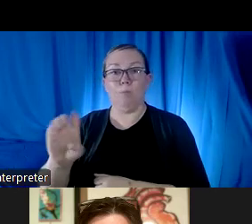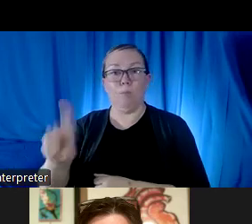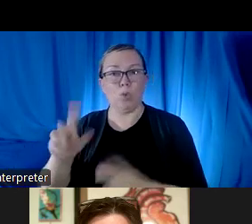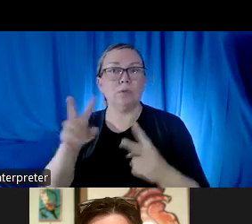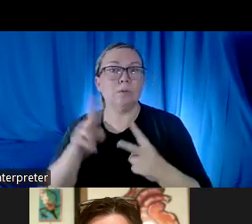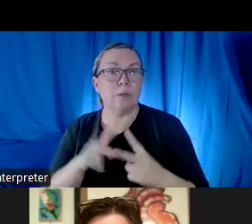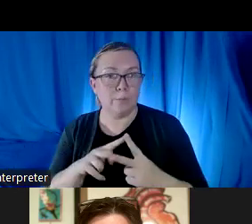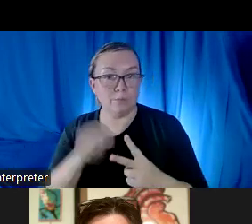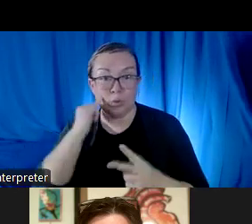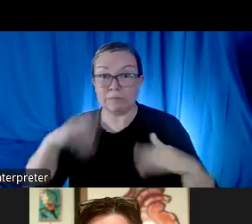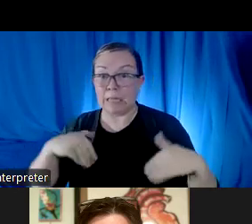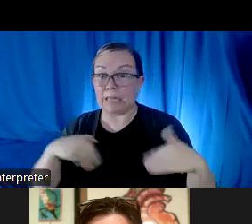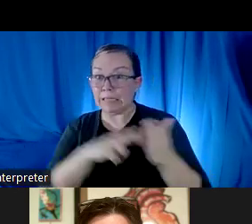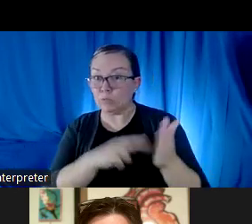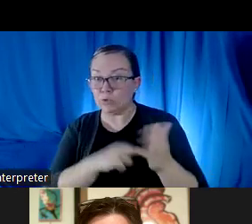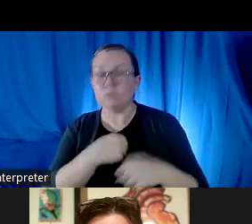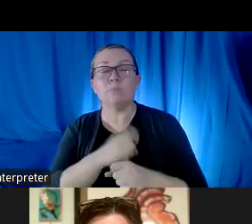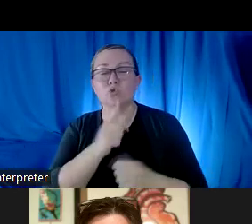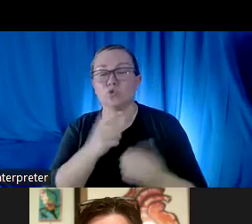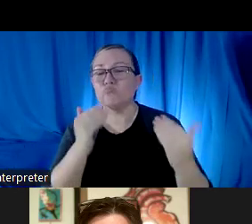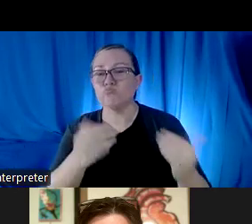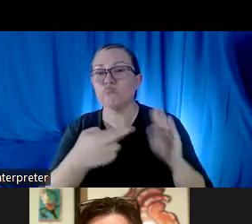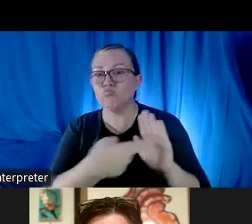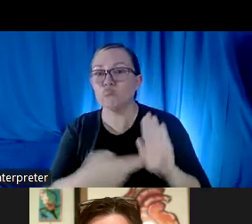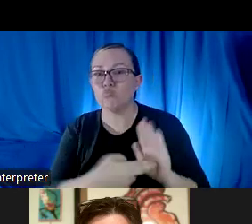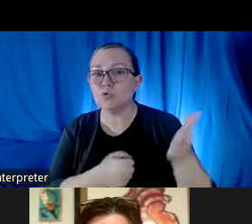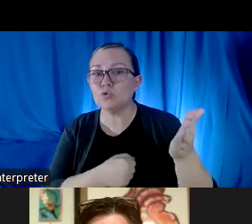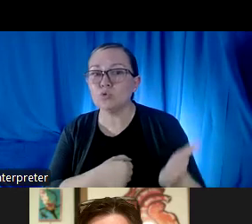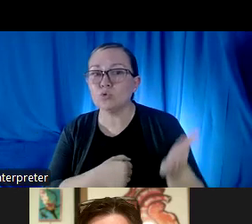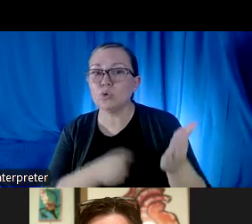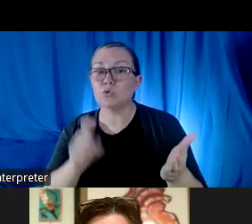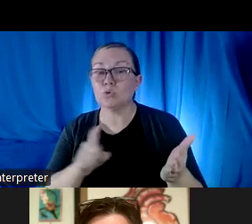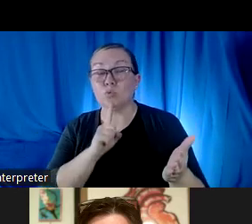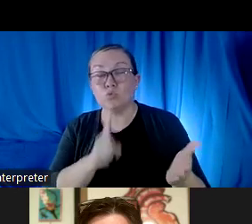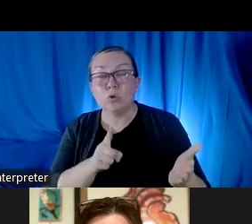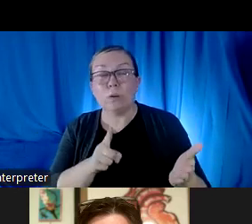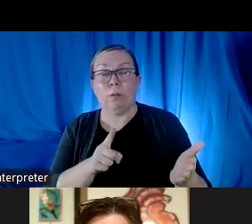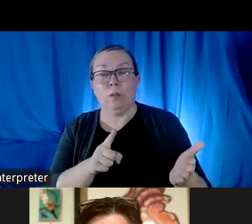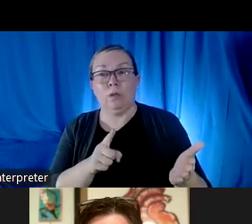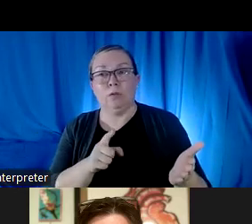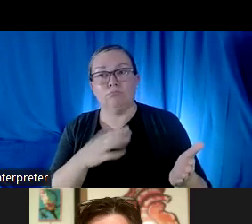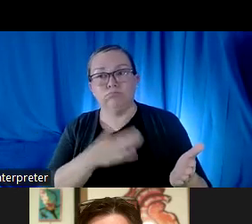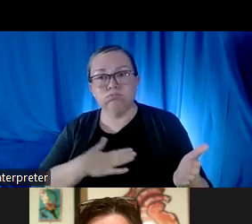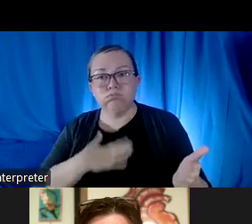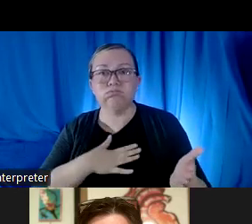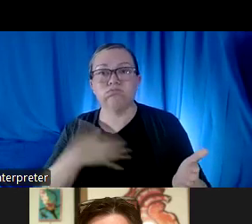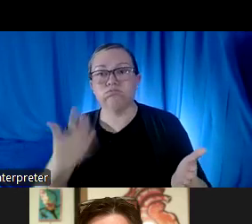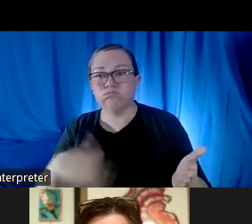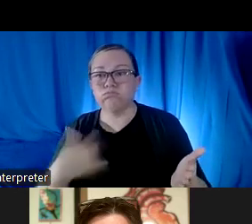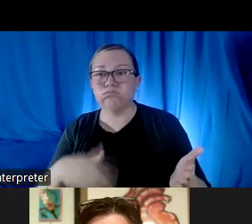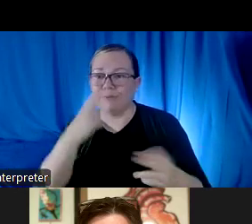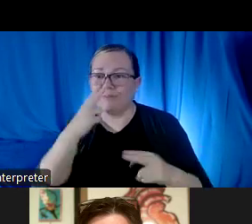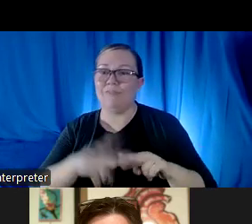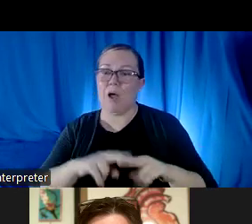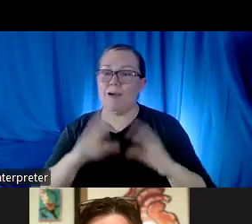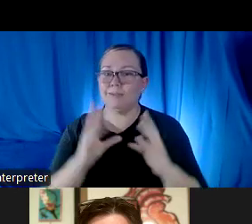that one, make sure you do go and get registered. It should be a very entertaining and fun